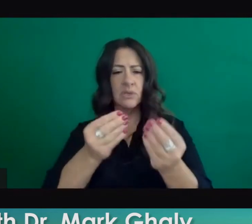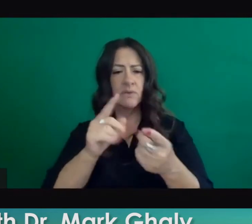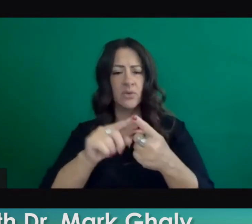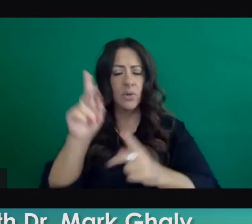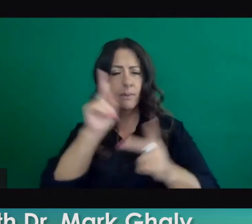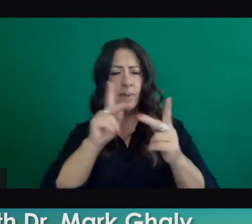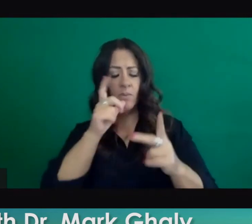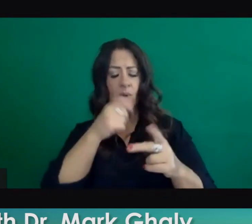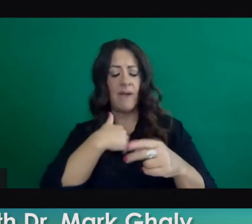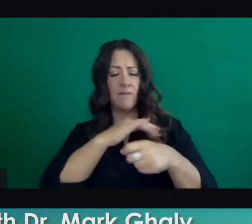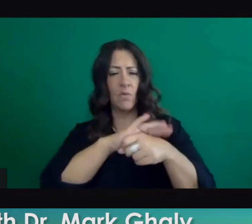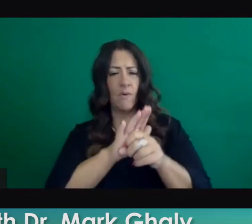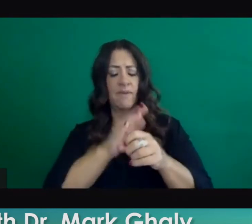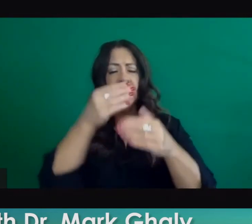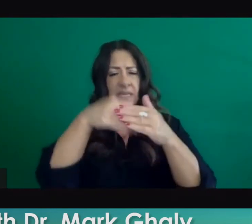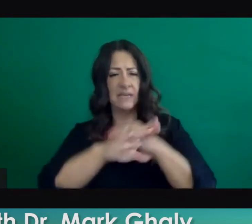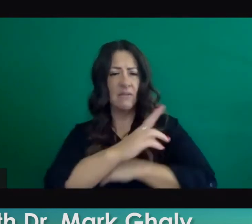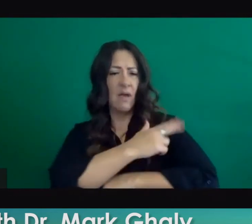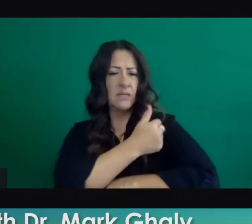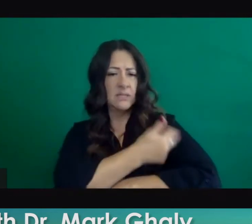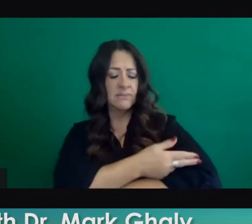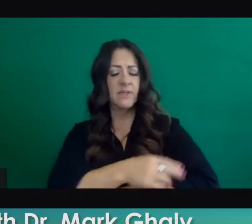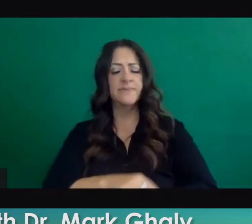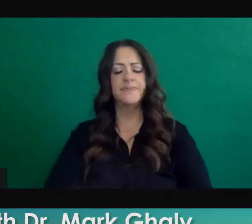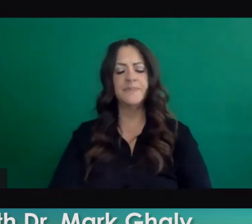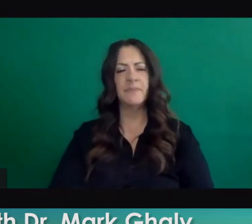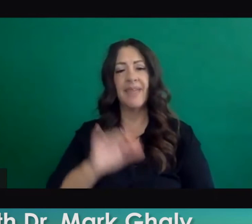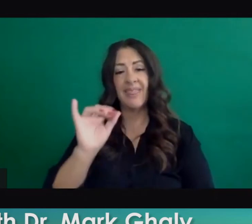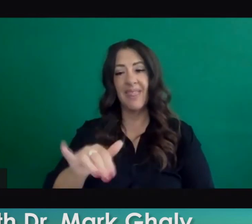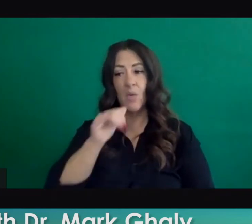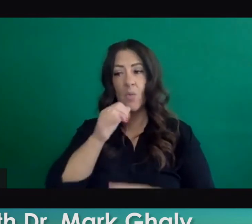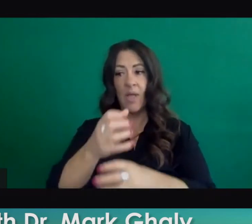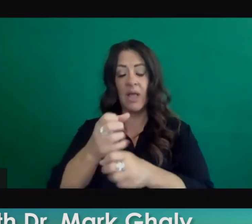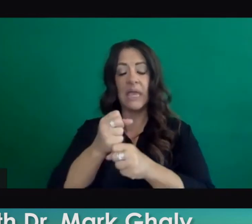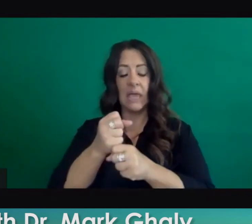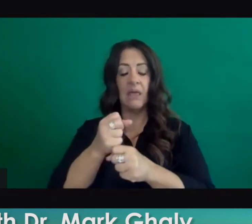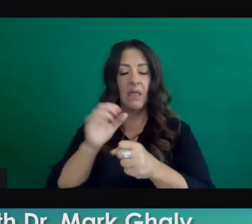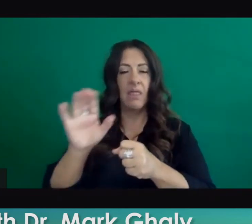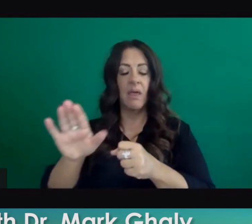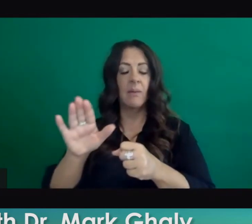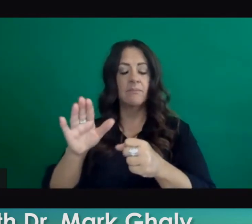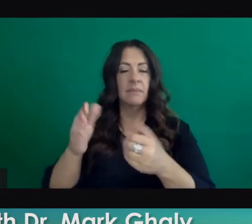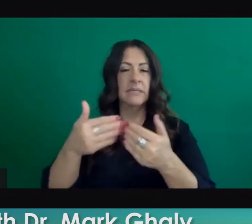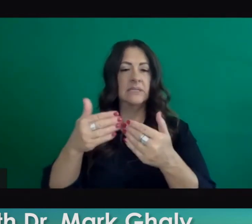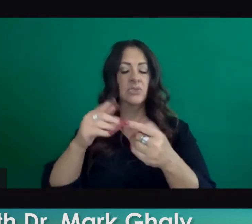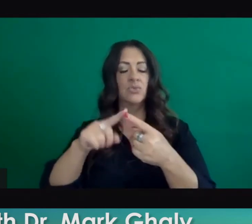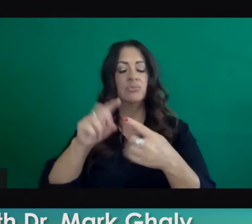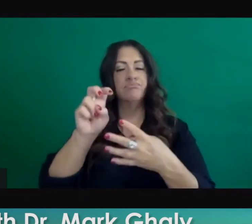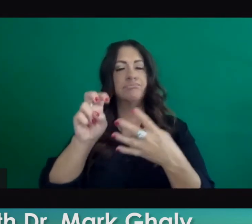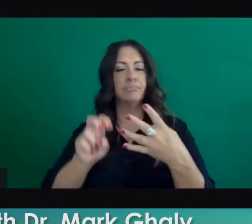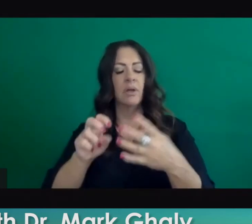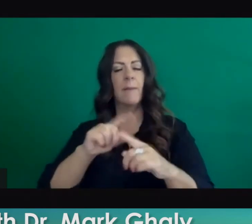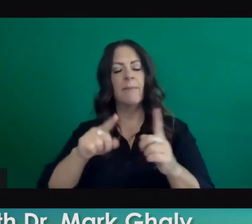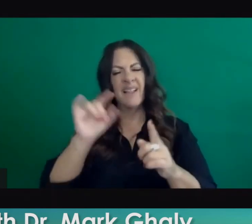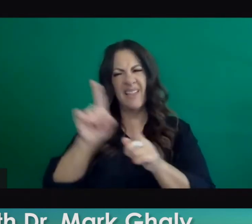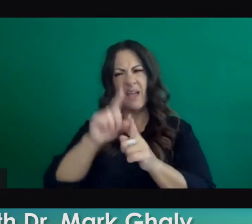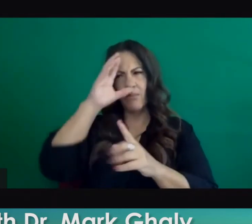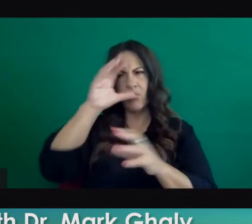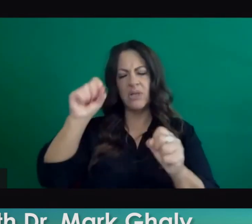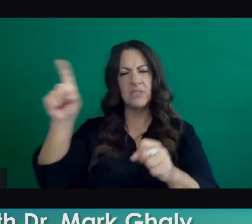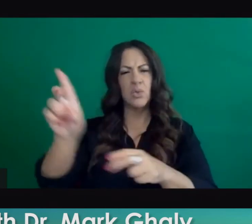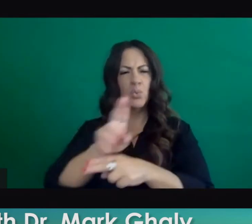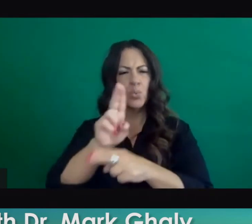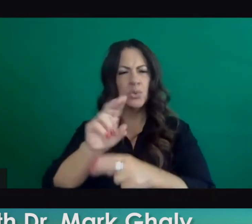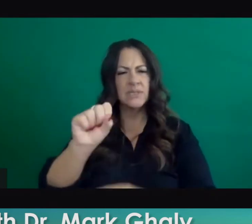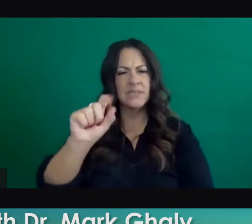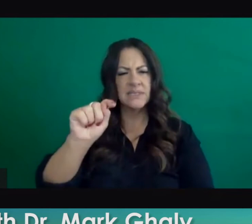current tier system. The president's case has drawn a lot of attention recently to the use of steroids with